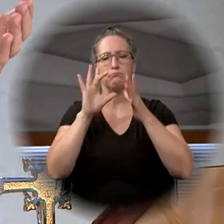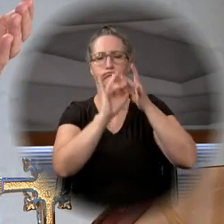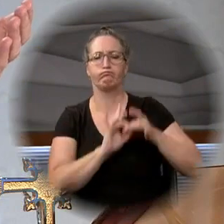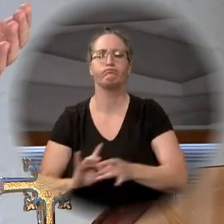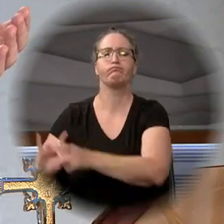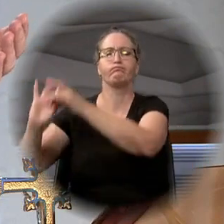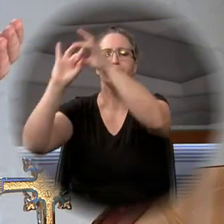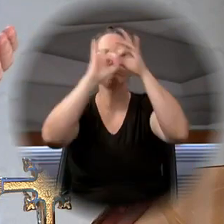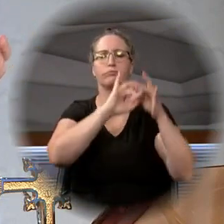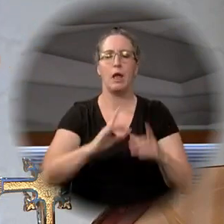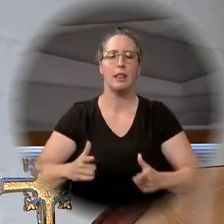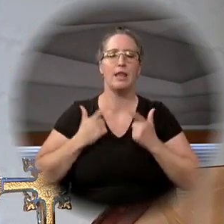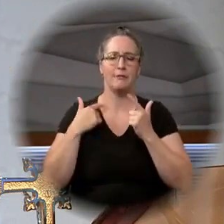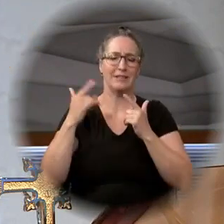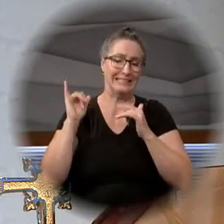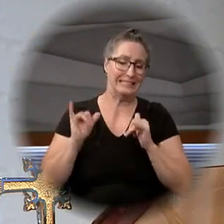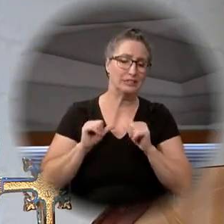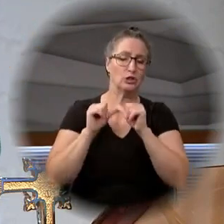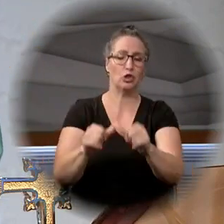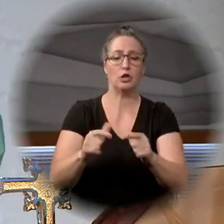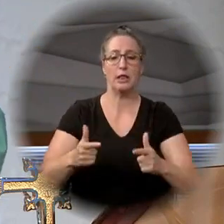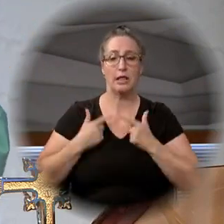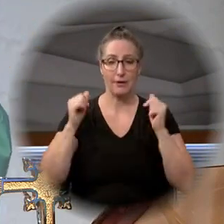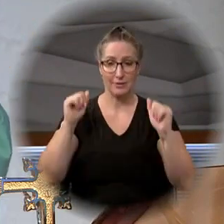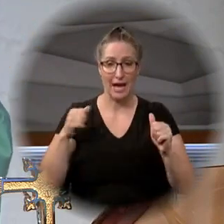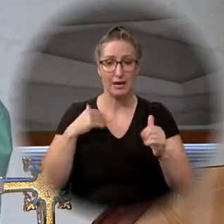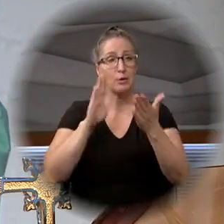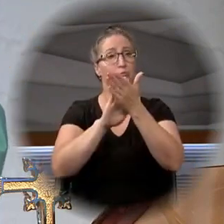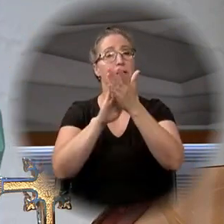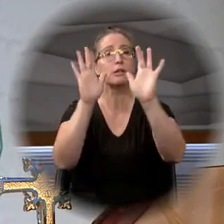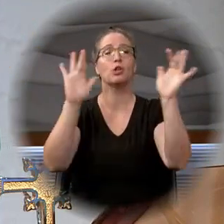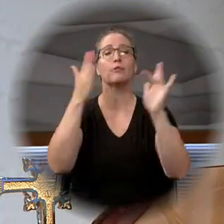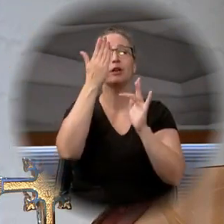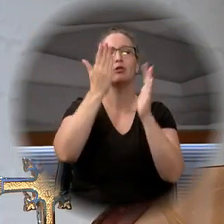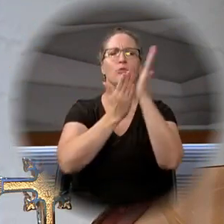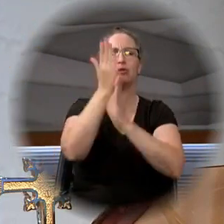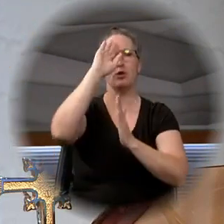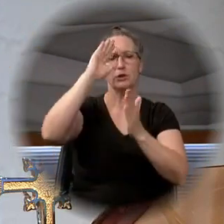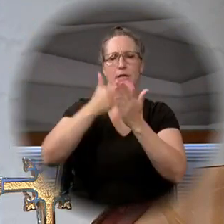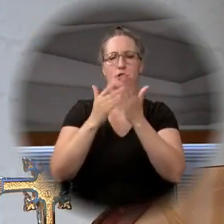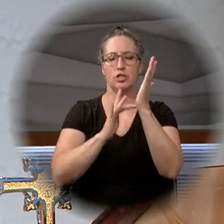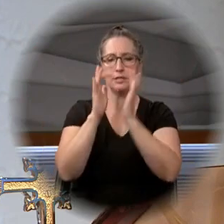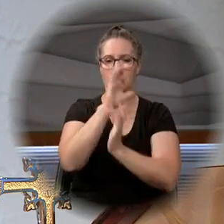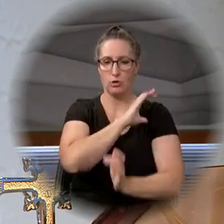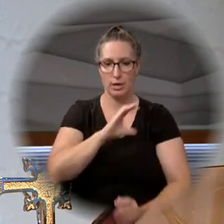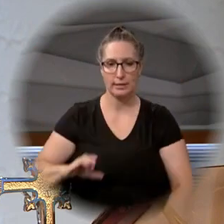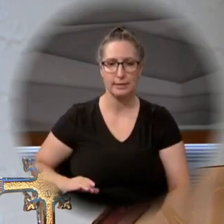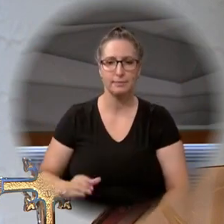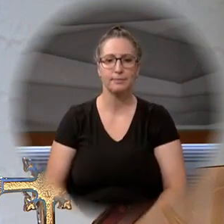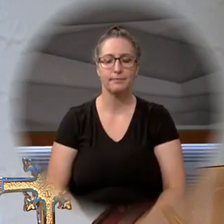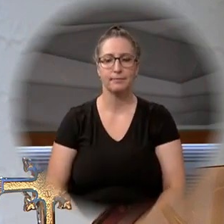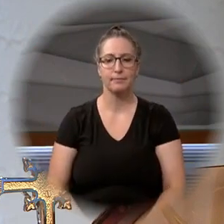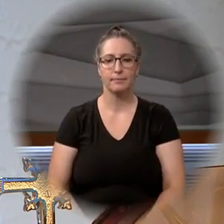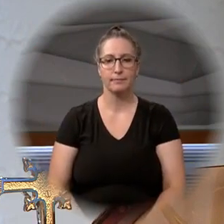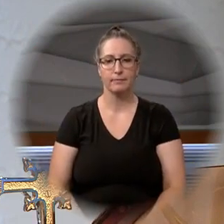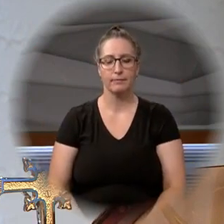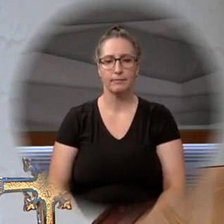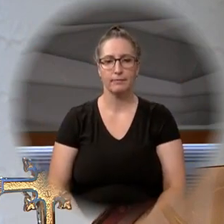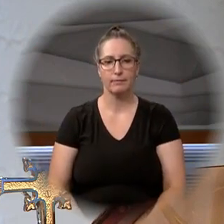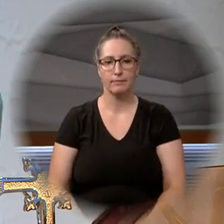merit to be co-heirs to eternal life and may praise and glorify you through your Son, Jesus Christ.